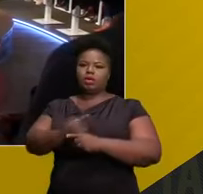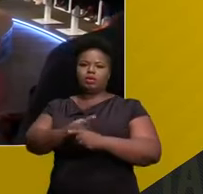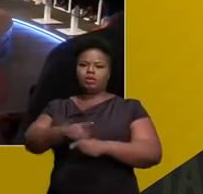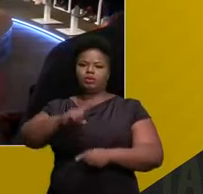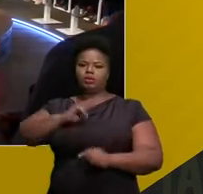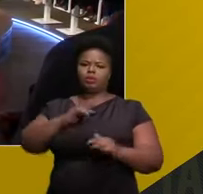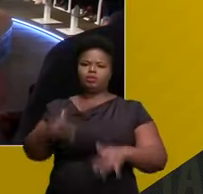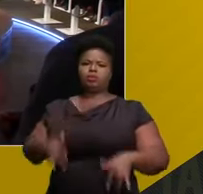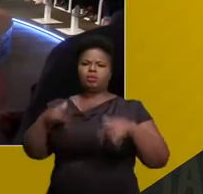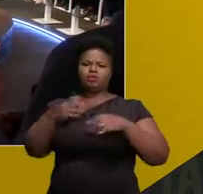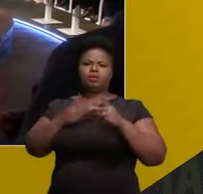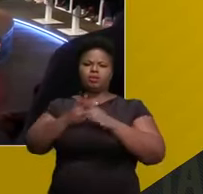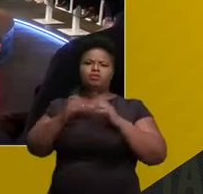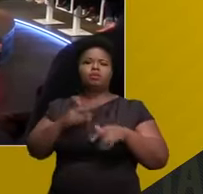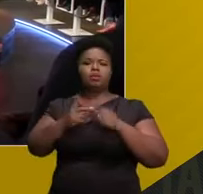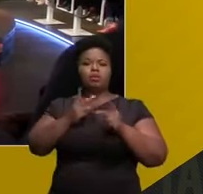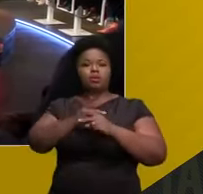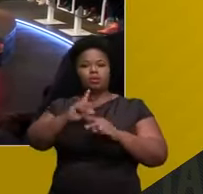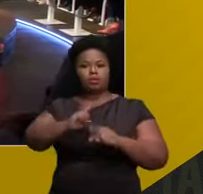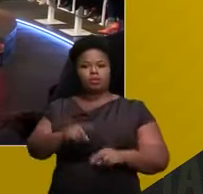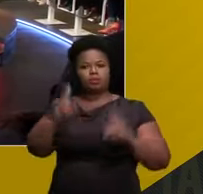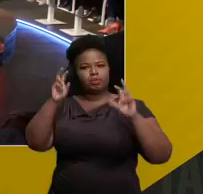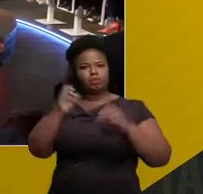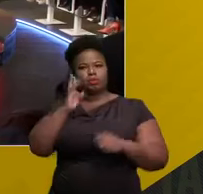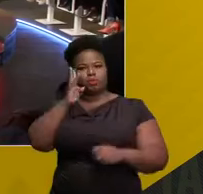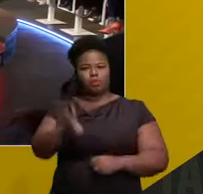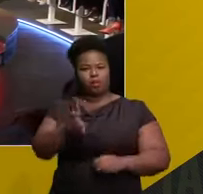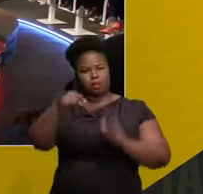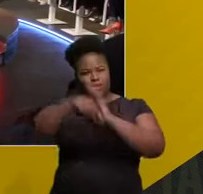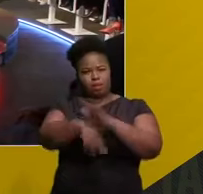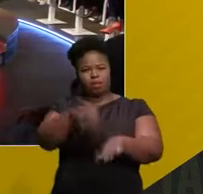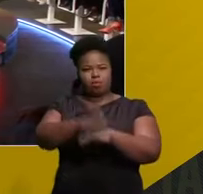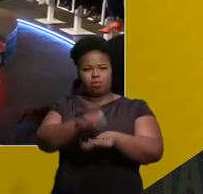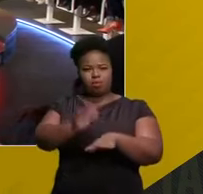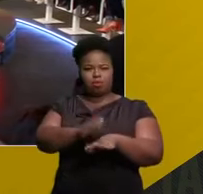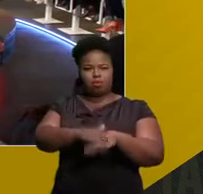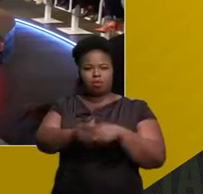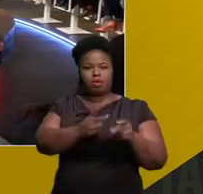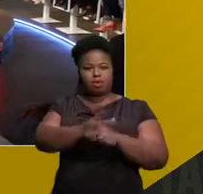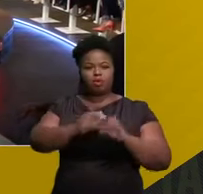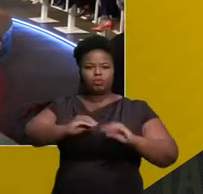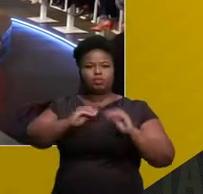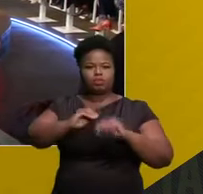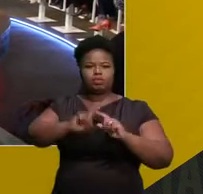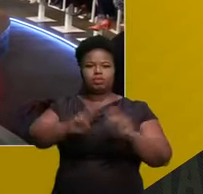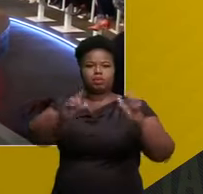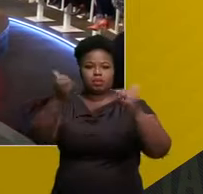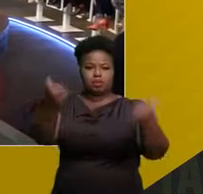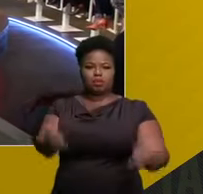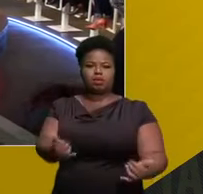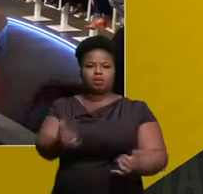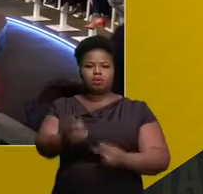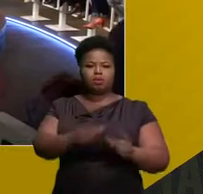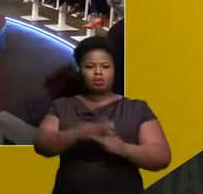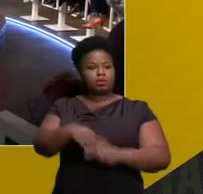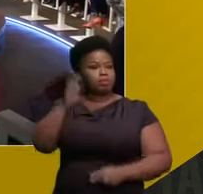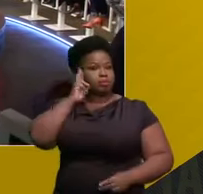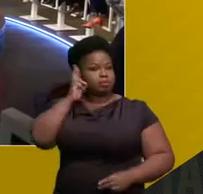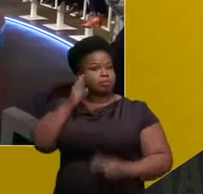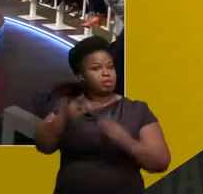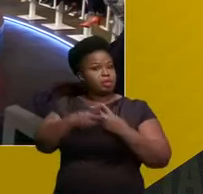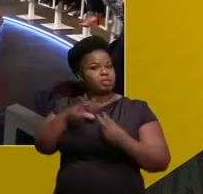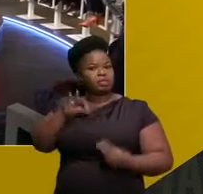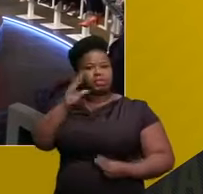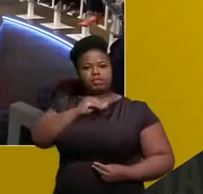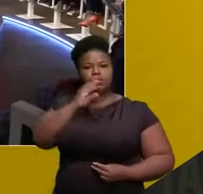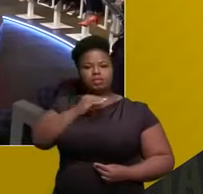Pilo. It's here to advance. But so when the topic is a Kulman Ayoga Banzi, because we're sending food, we're going to go to hashtag Daily